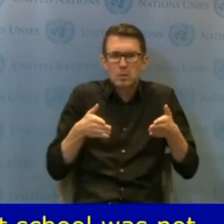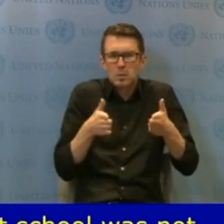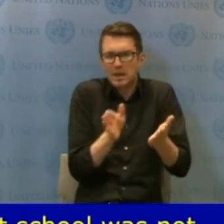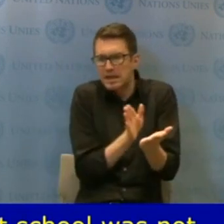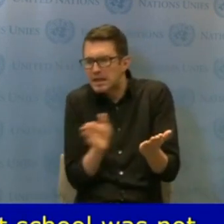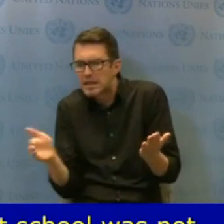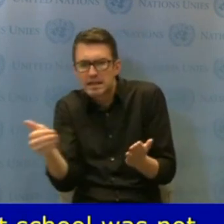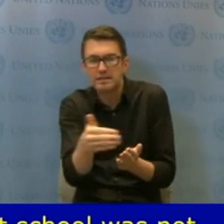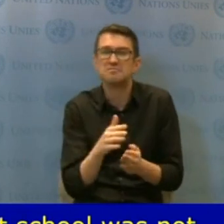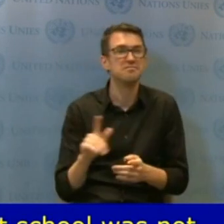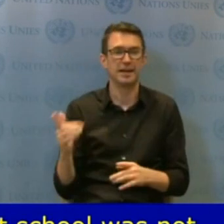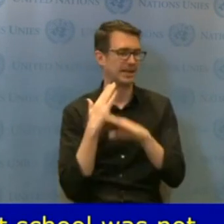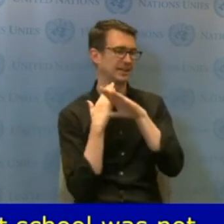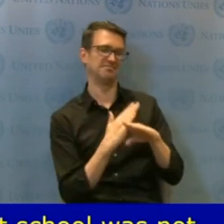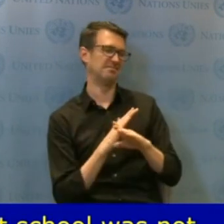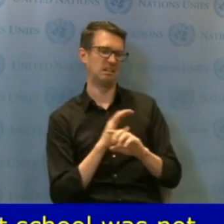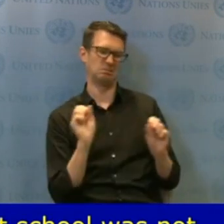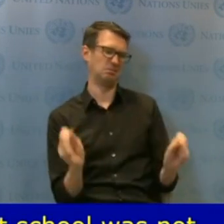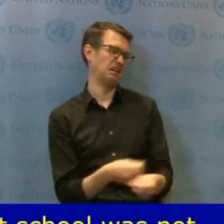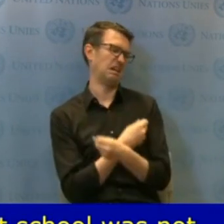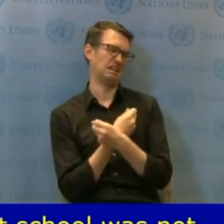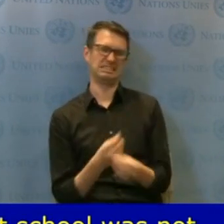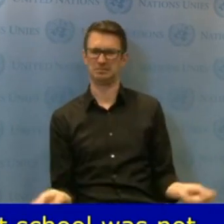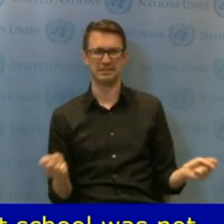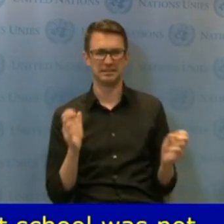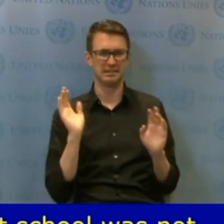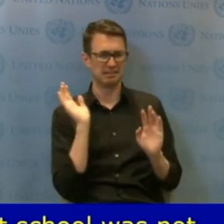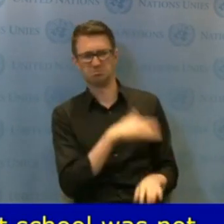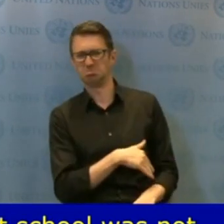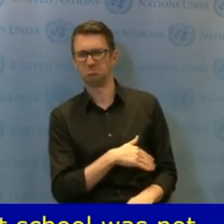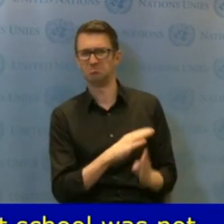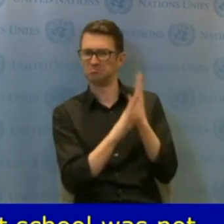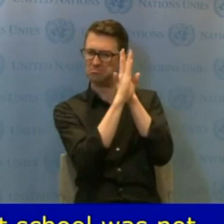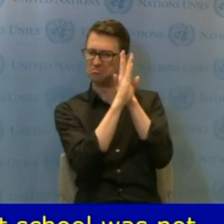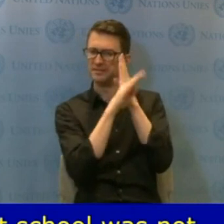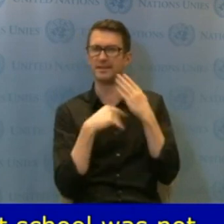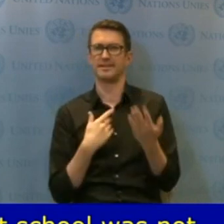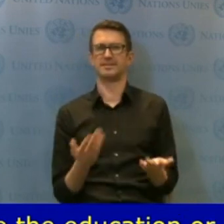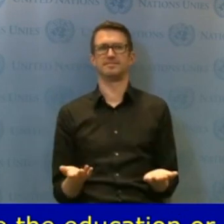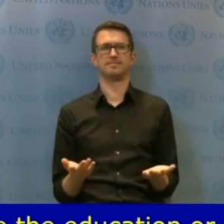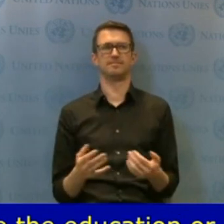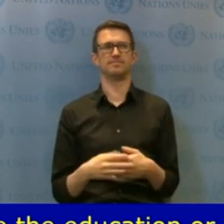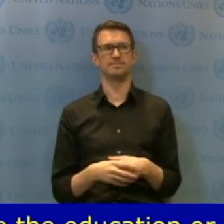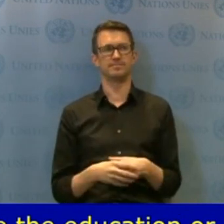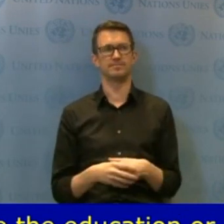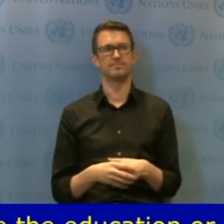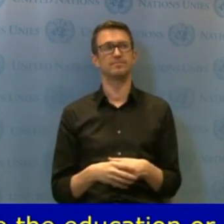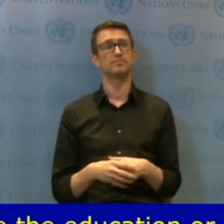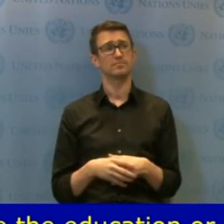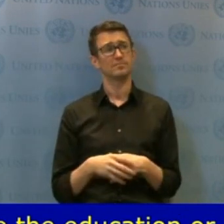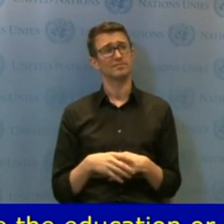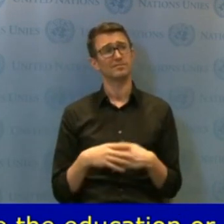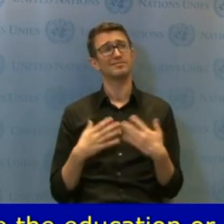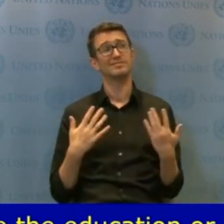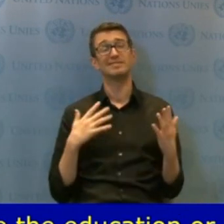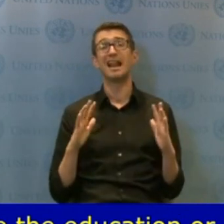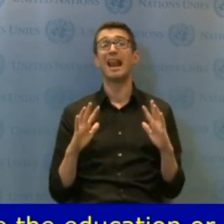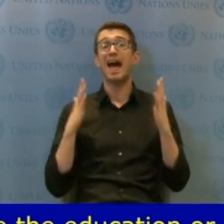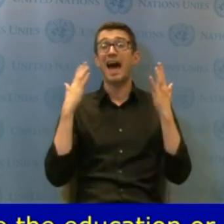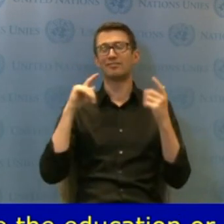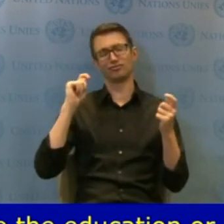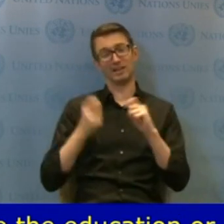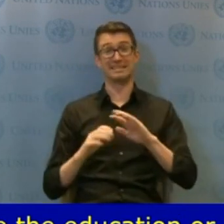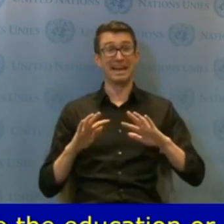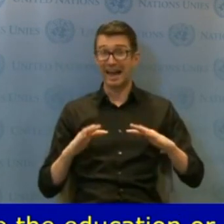school. And my story changed when we moved to the United States, where there were laws